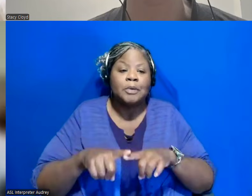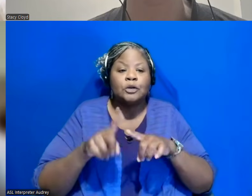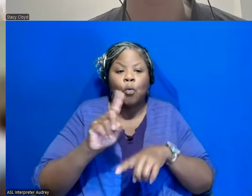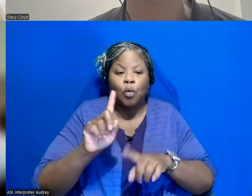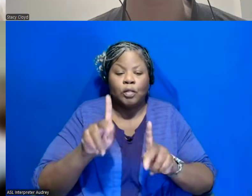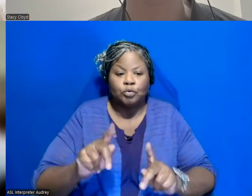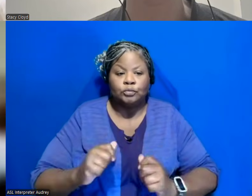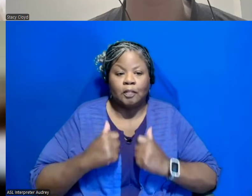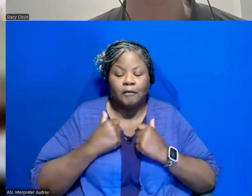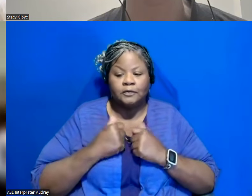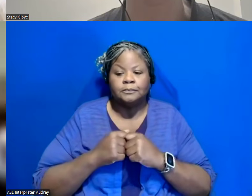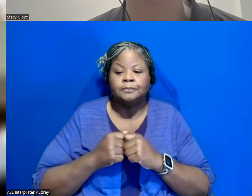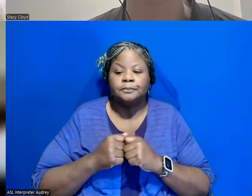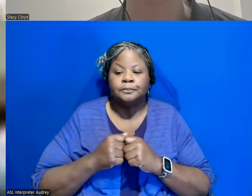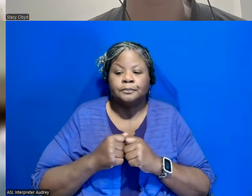living.